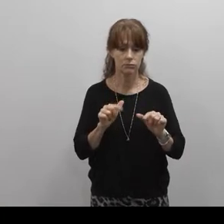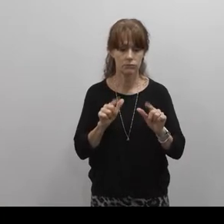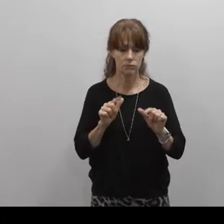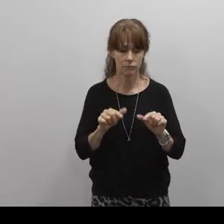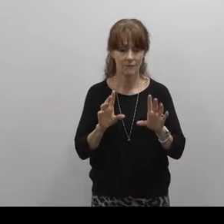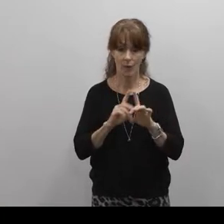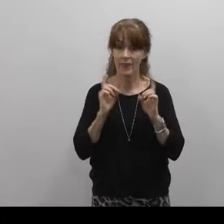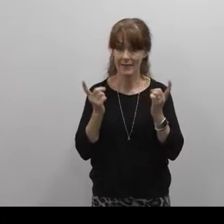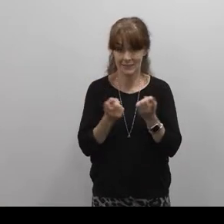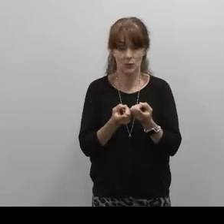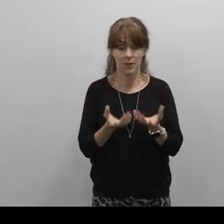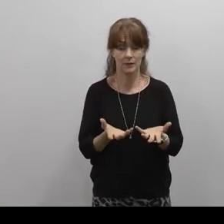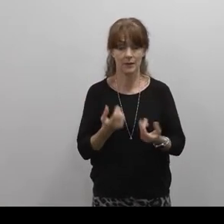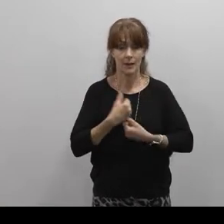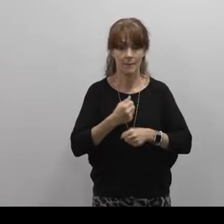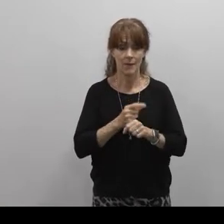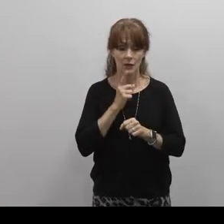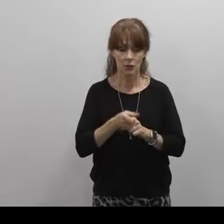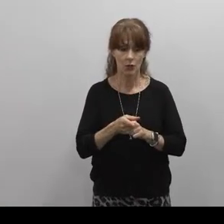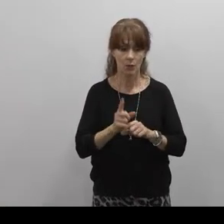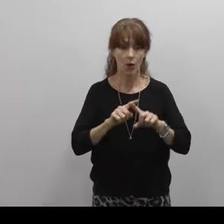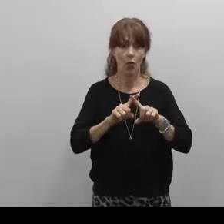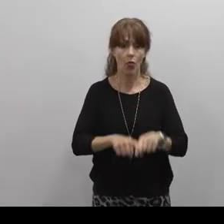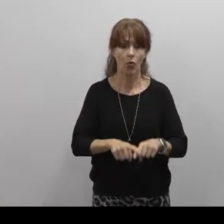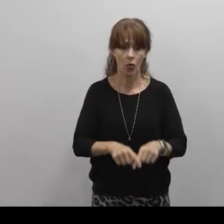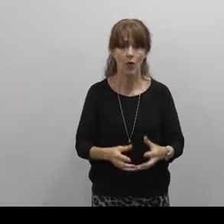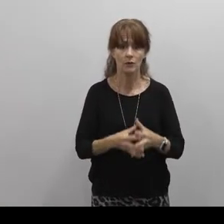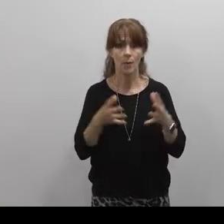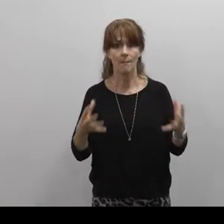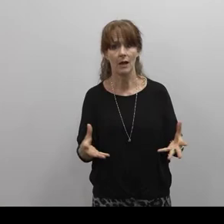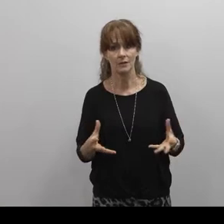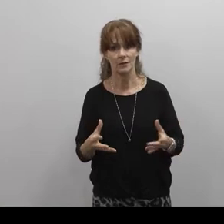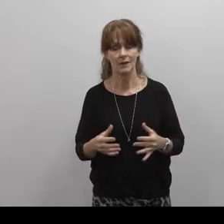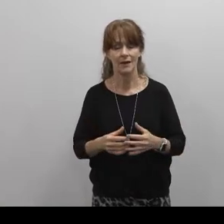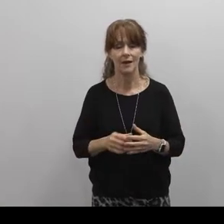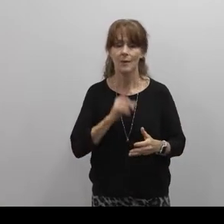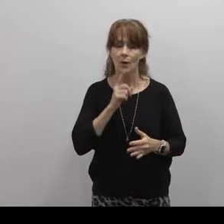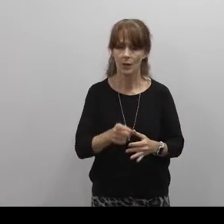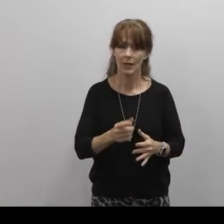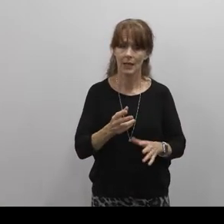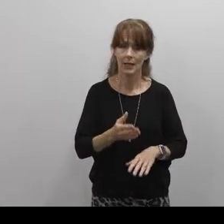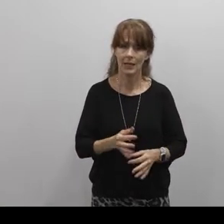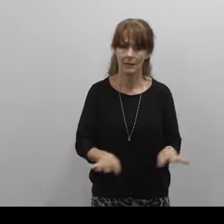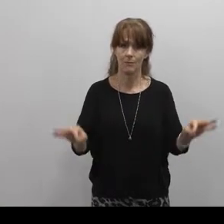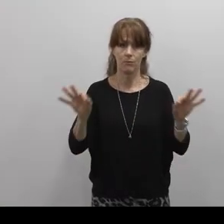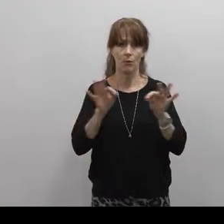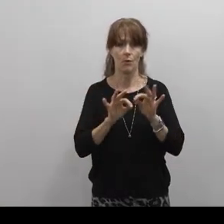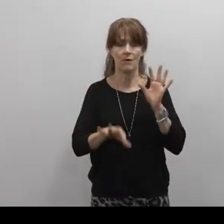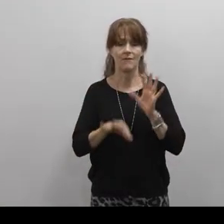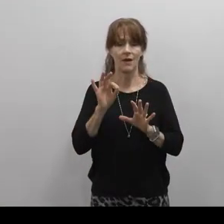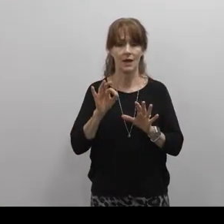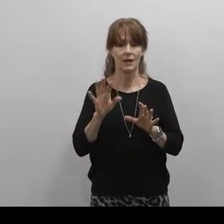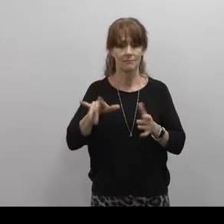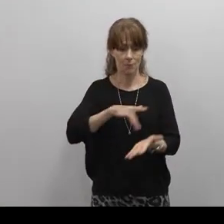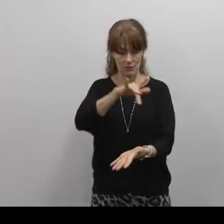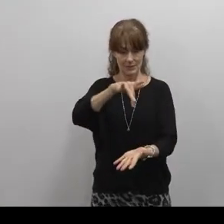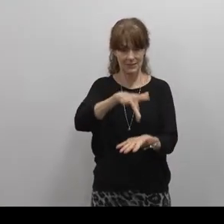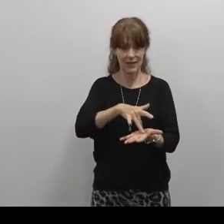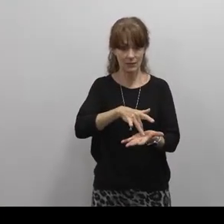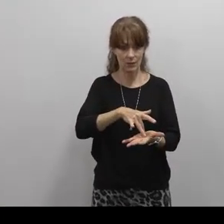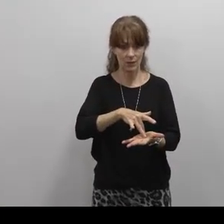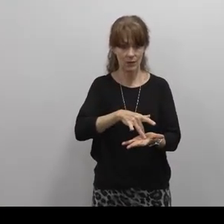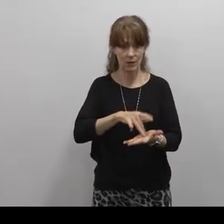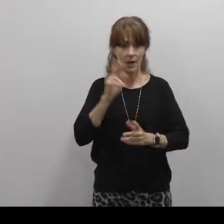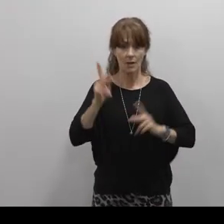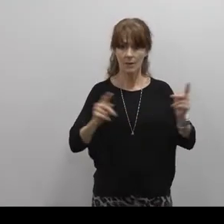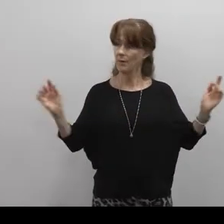district. We want to make sure we don't tax that site all that much, right? So it really behooves us as a district to try and find something more central, where we get